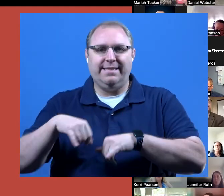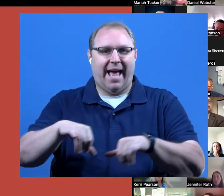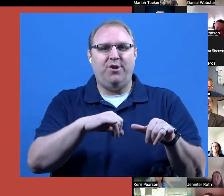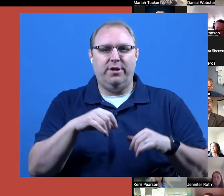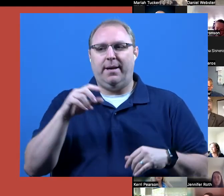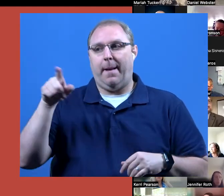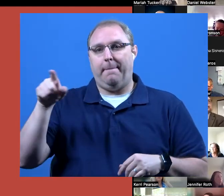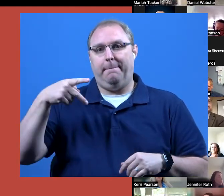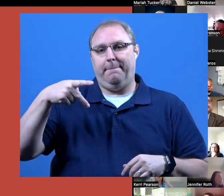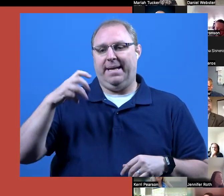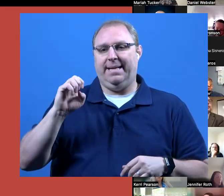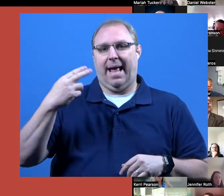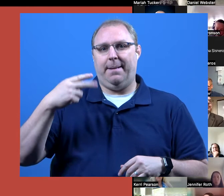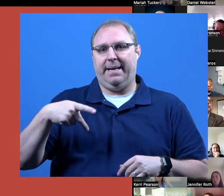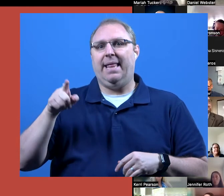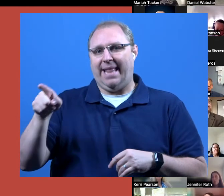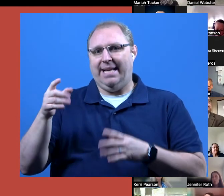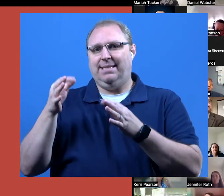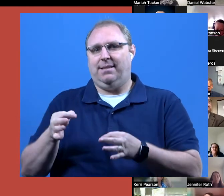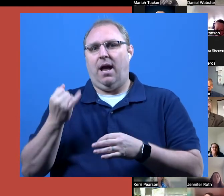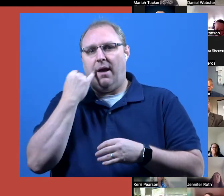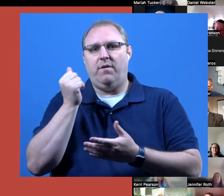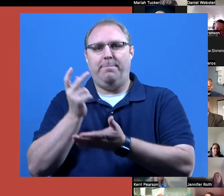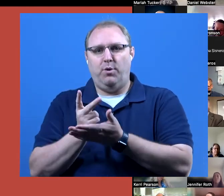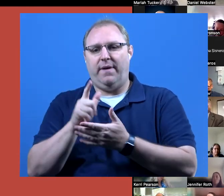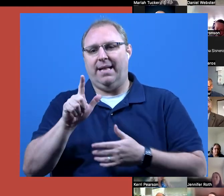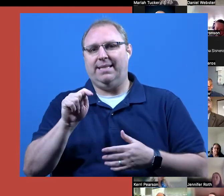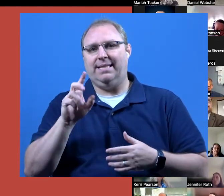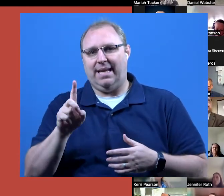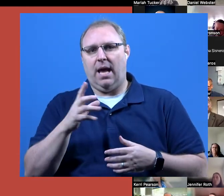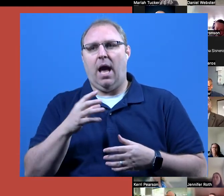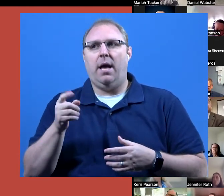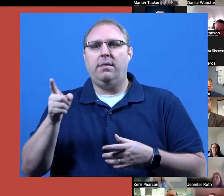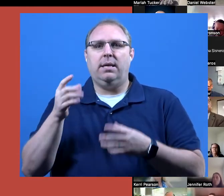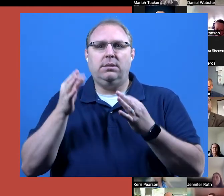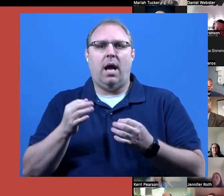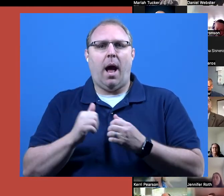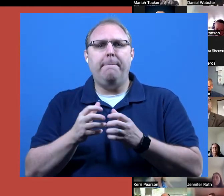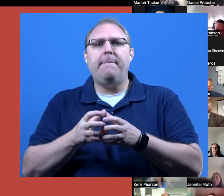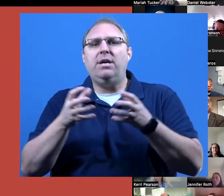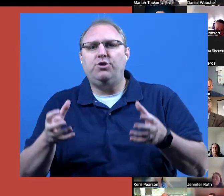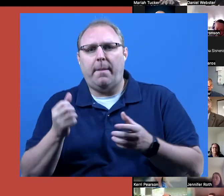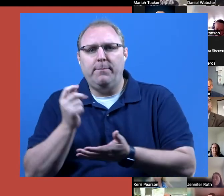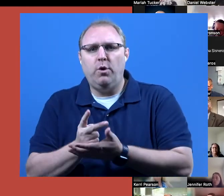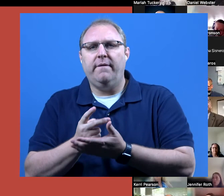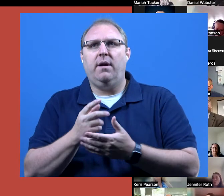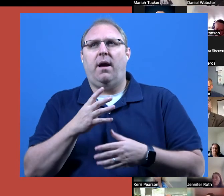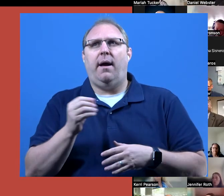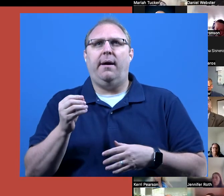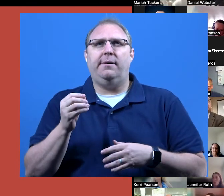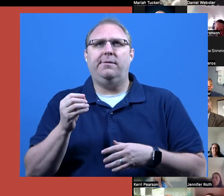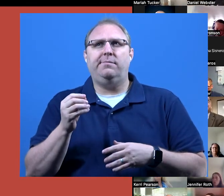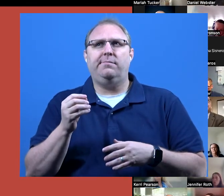LTD item. We can find out who's handling their claim and get that phone number to the employee. But aside from Yeah, we that, can help